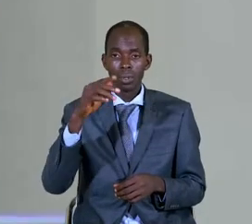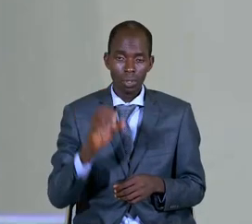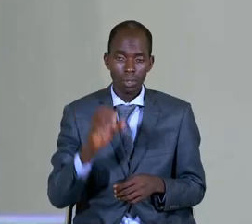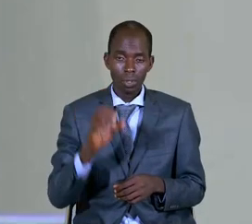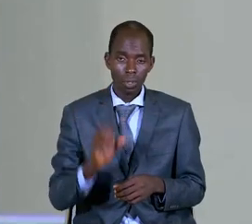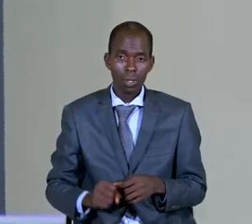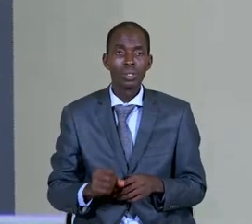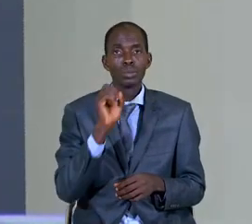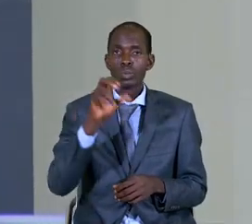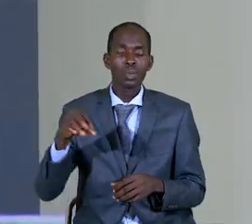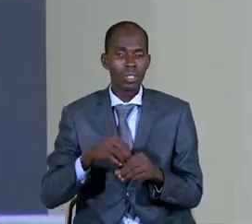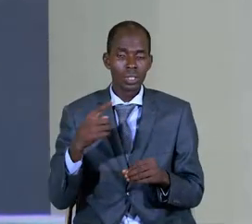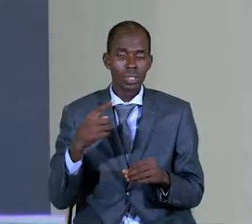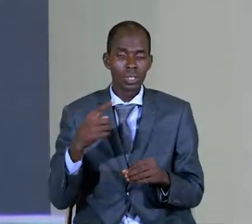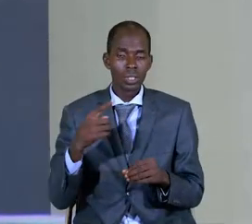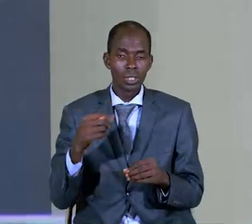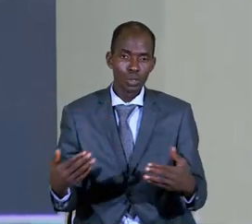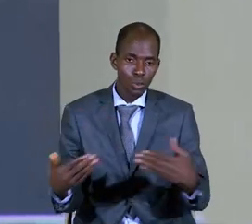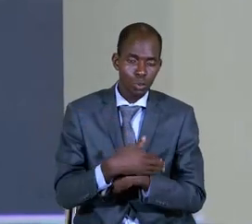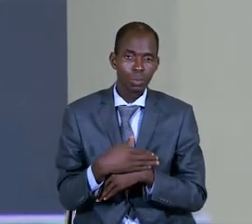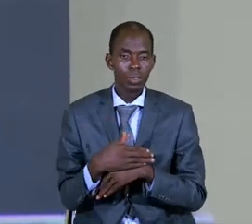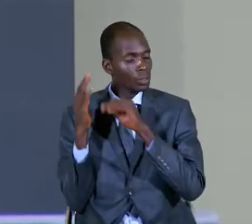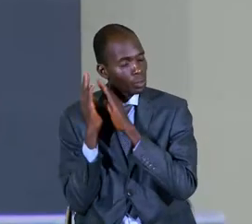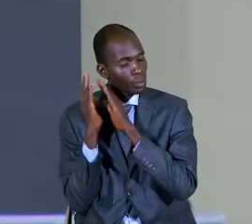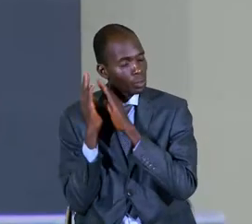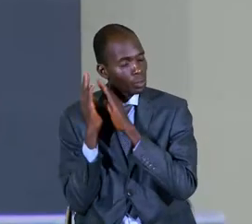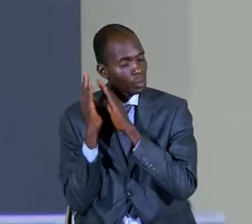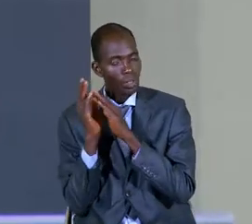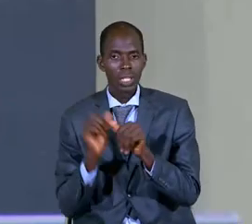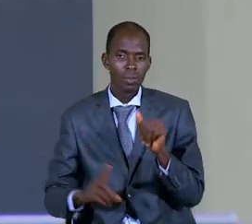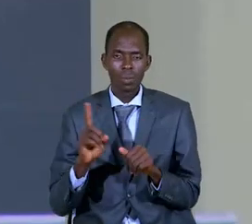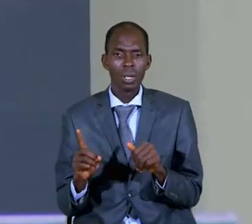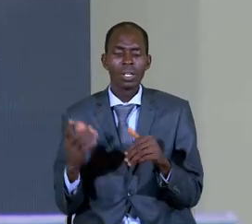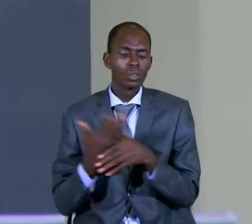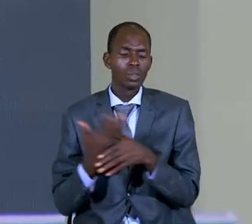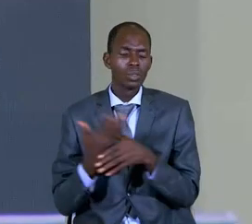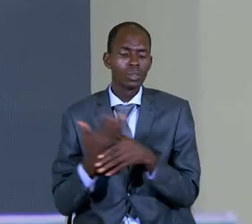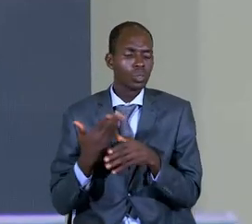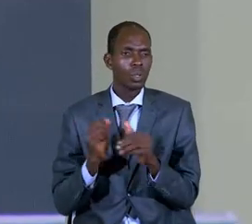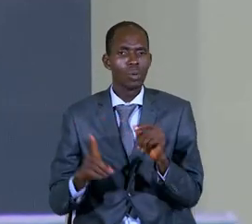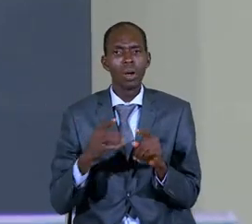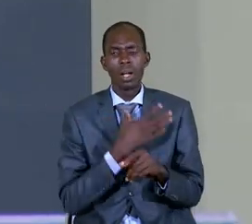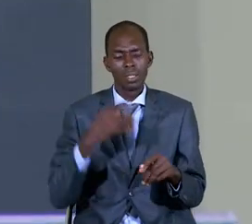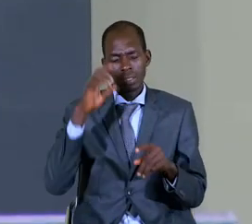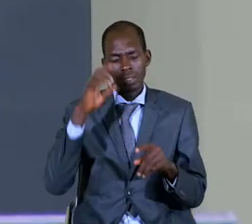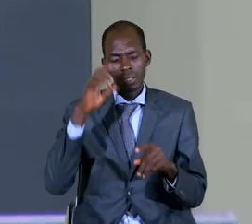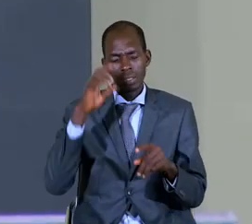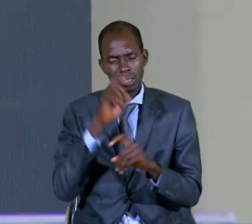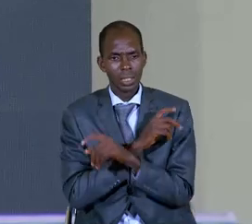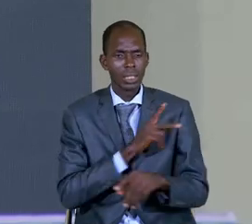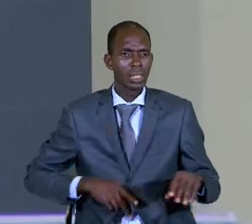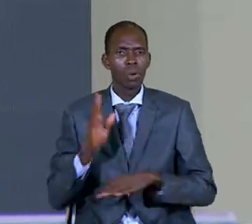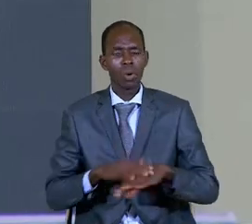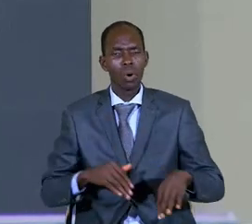bothered everyone. Then he called for Moses and he said, Moses, I know your God is